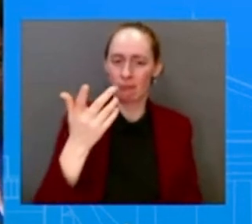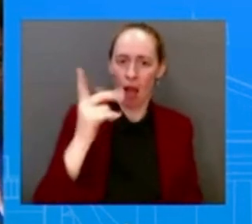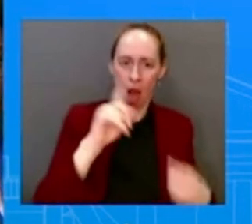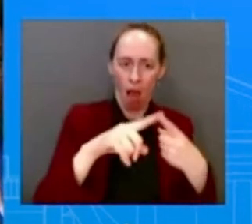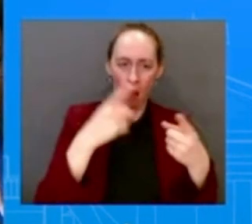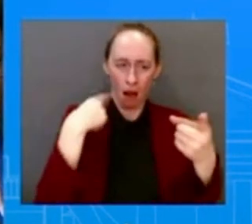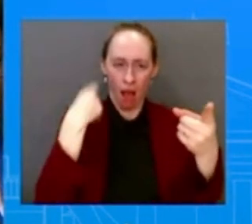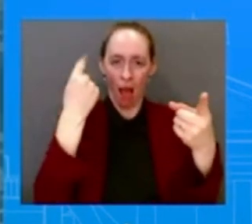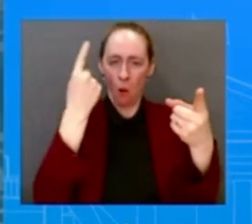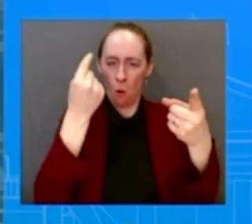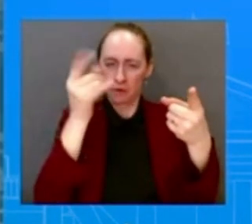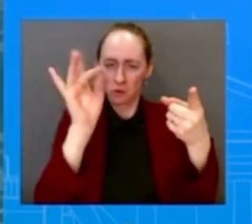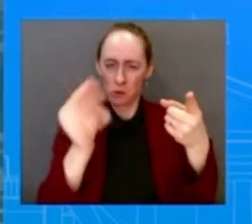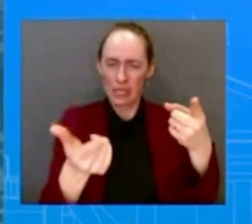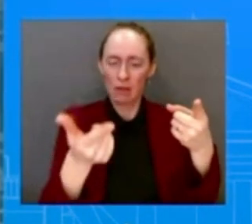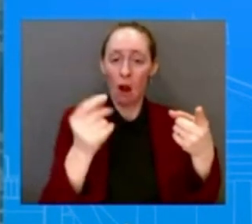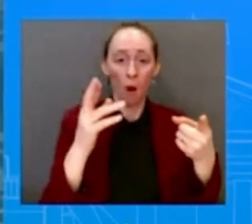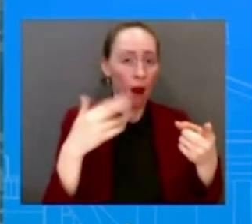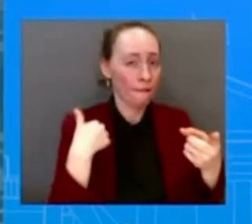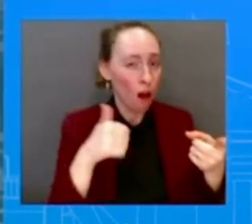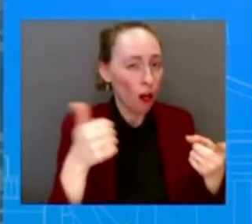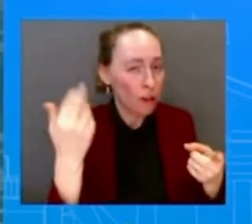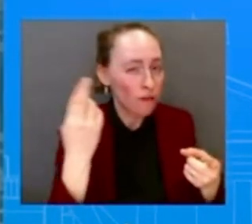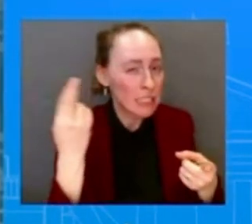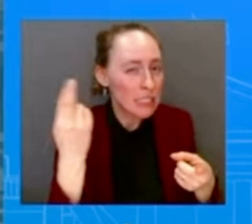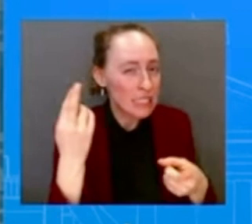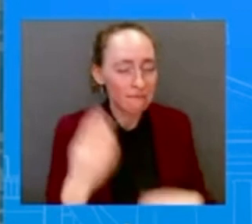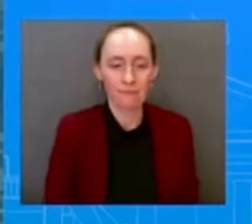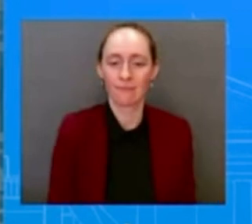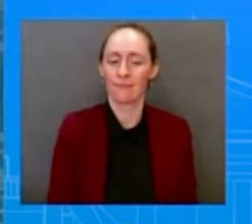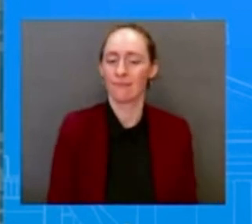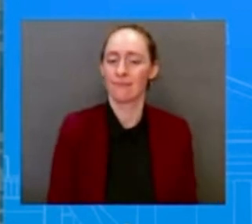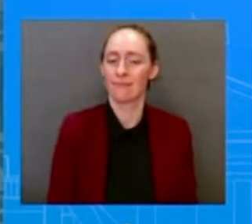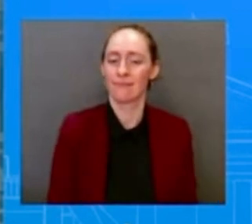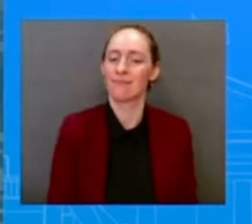why the president wasn't willing to take that kind of a risk in time, that